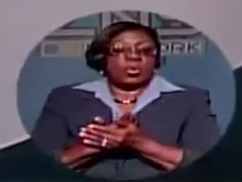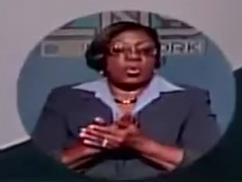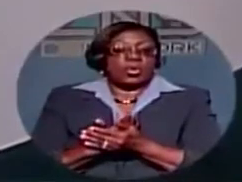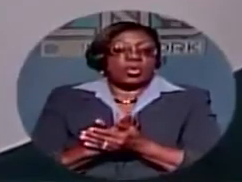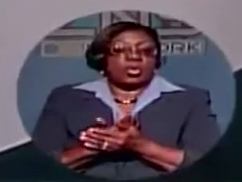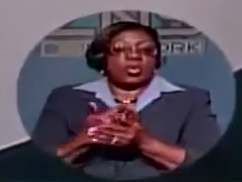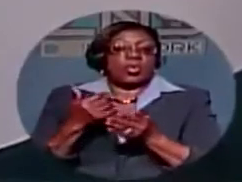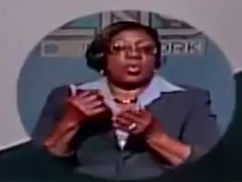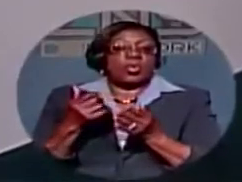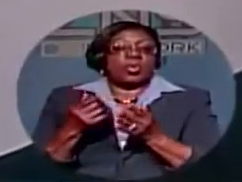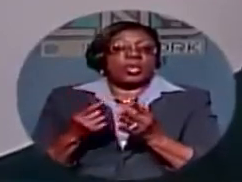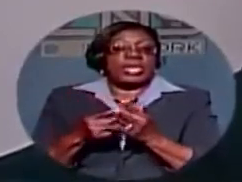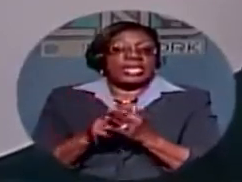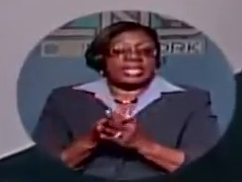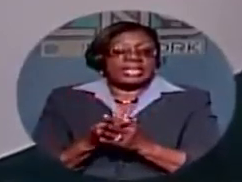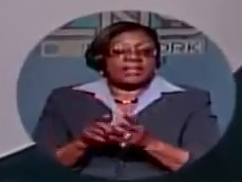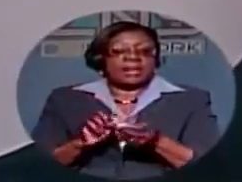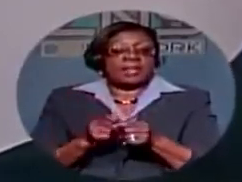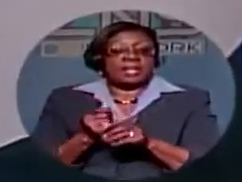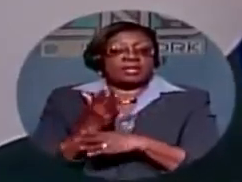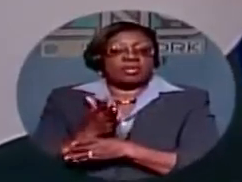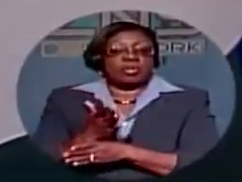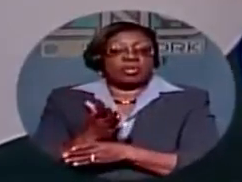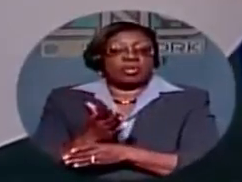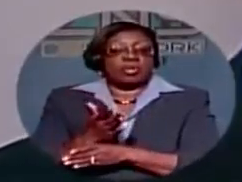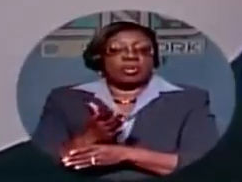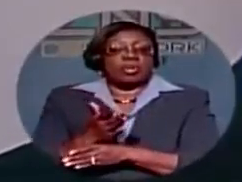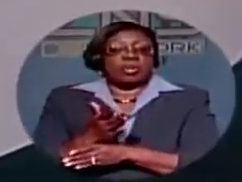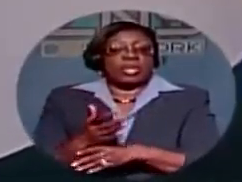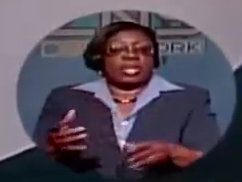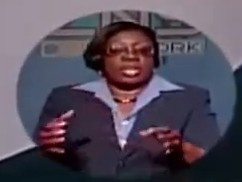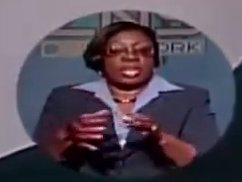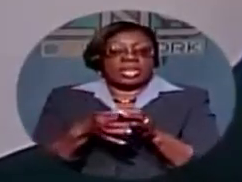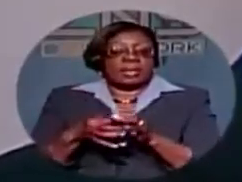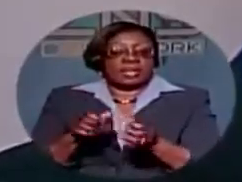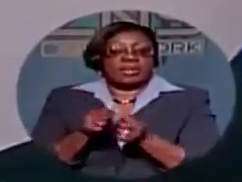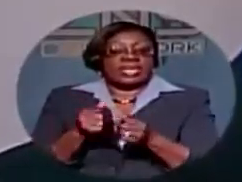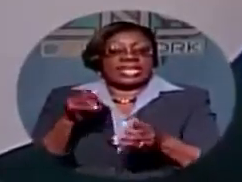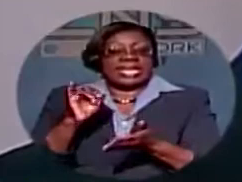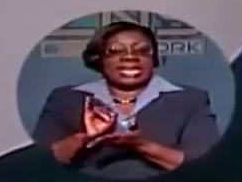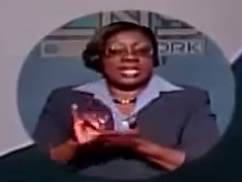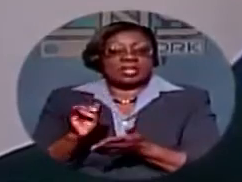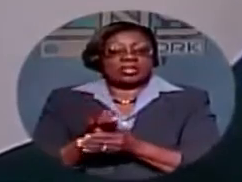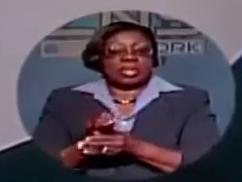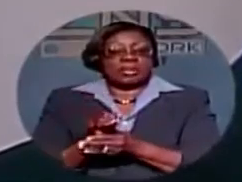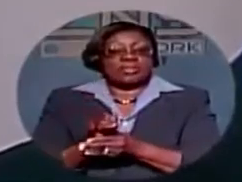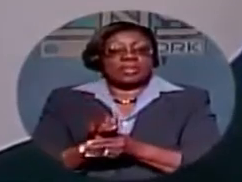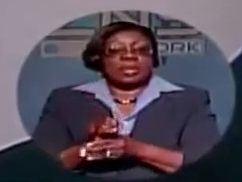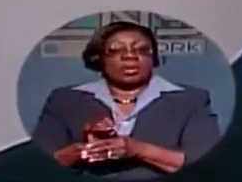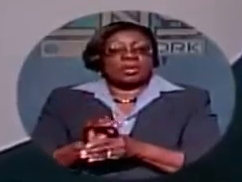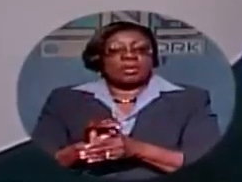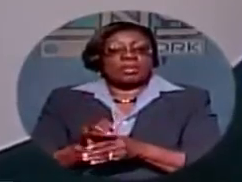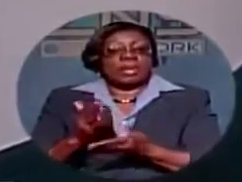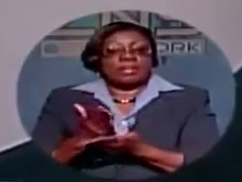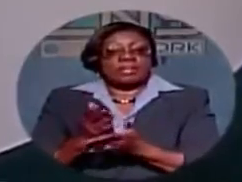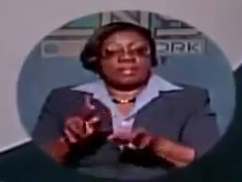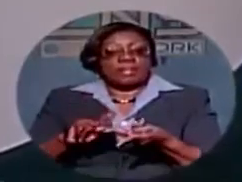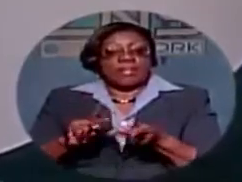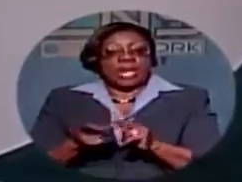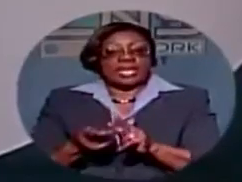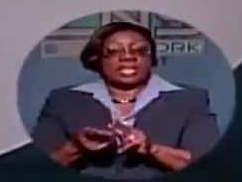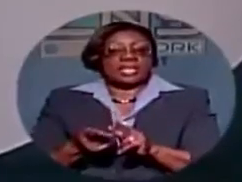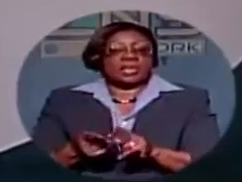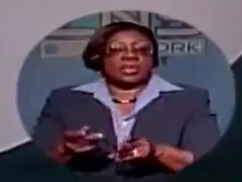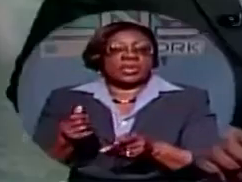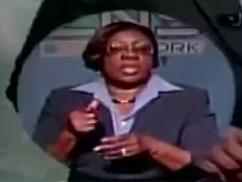of new initiatives coming through in collaboration with the industry, who have been stellar partners with the government in moving